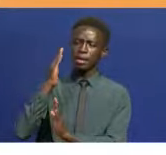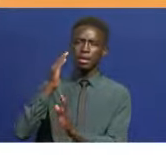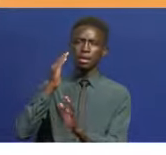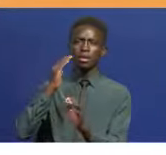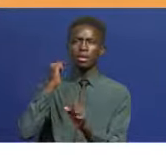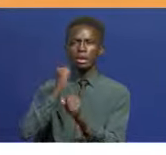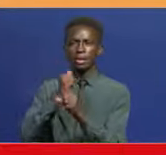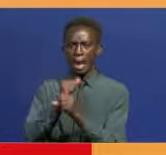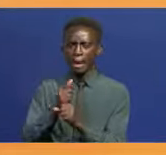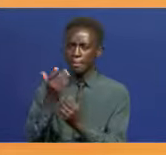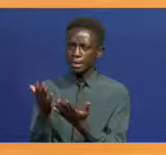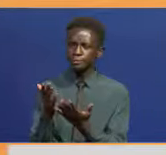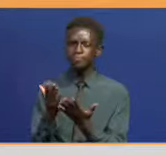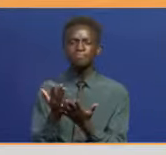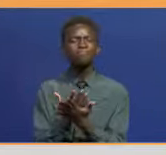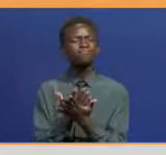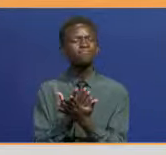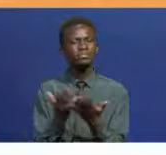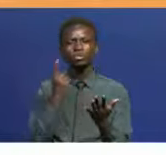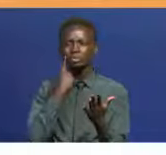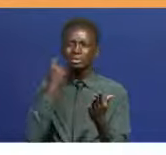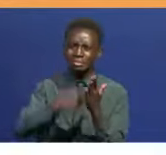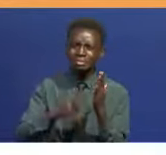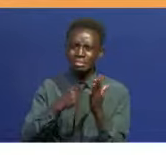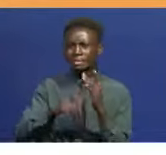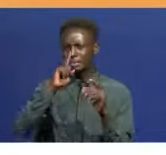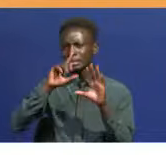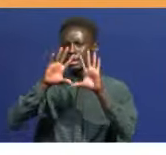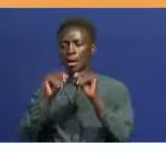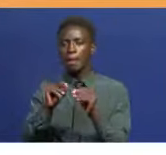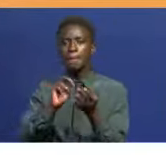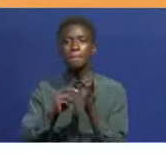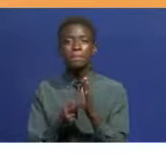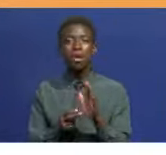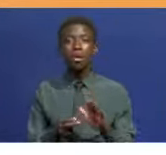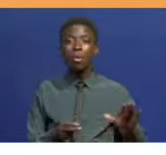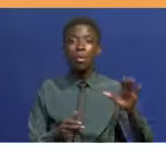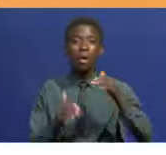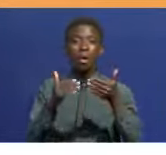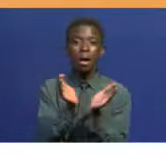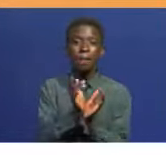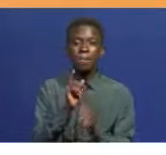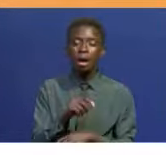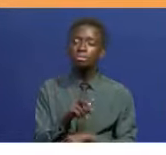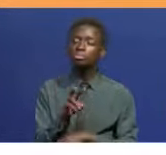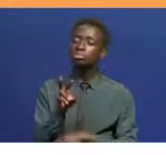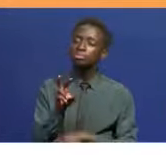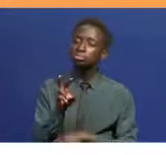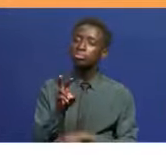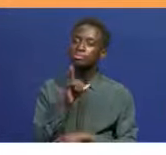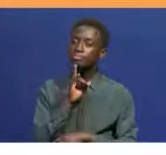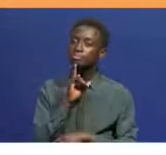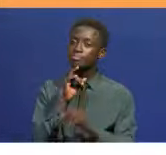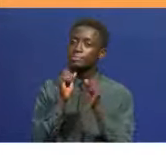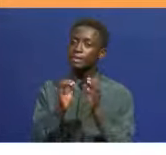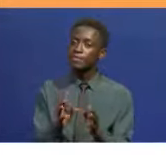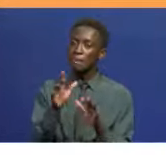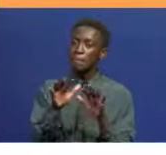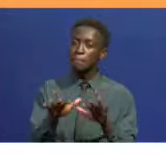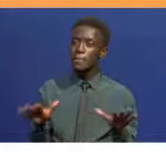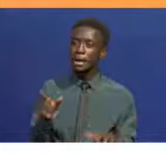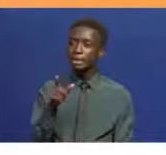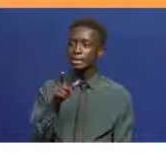on charges. So basically, they had to adjust to that. They had to look at the market and say, if this is what the market is taking and this is what